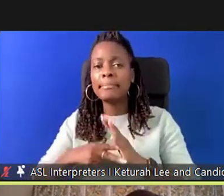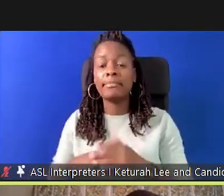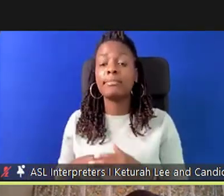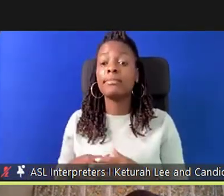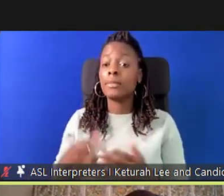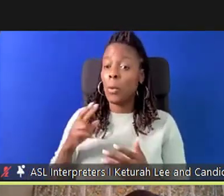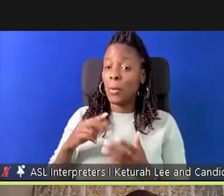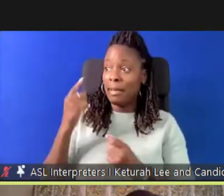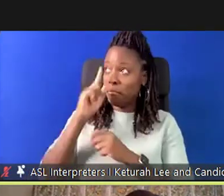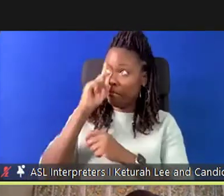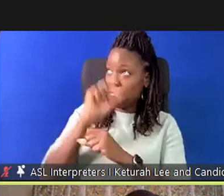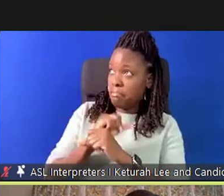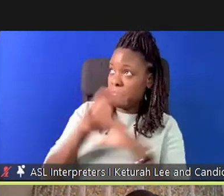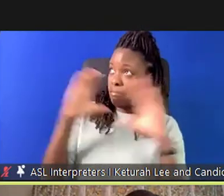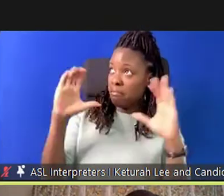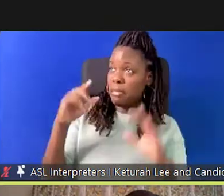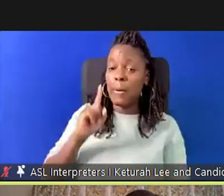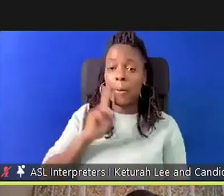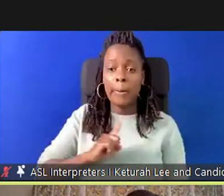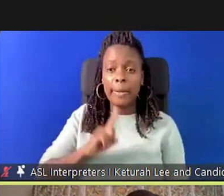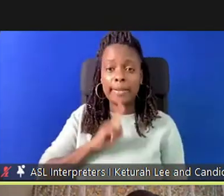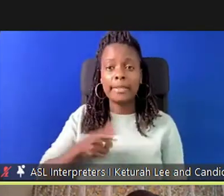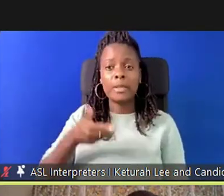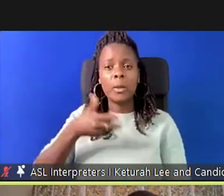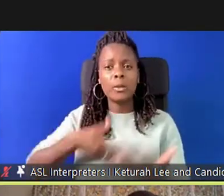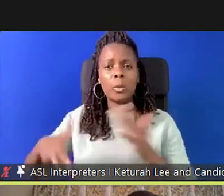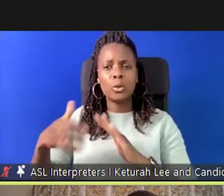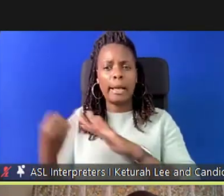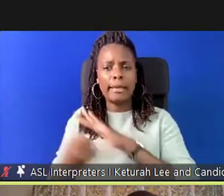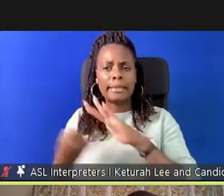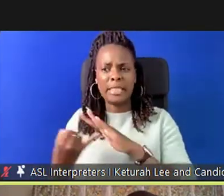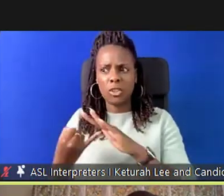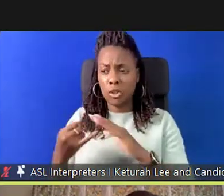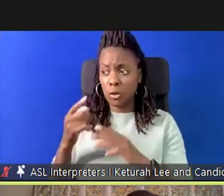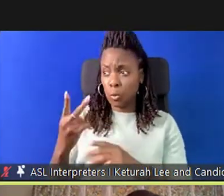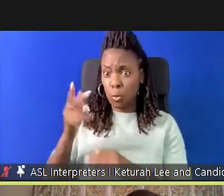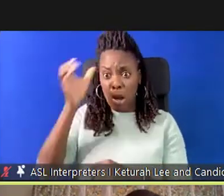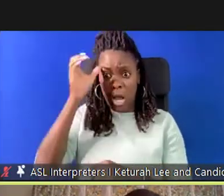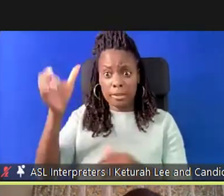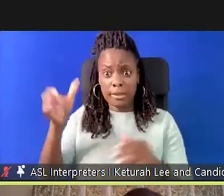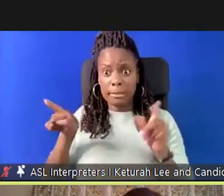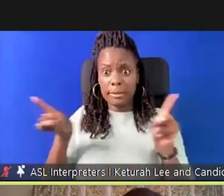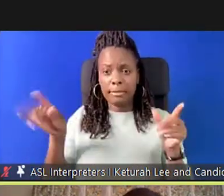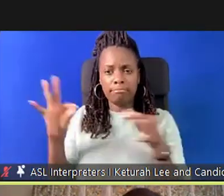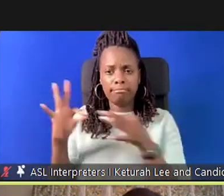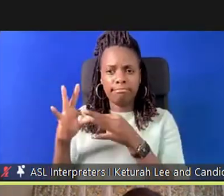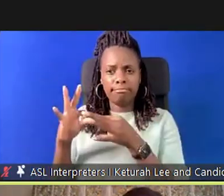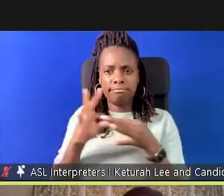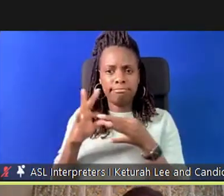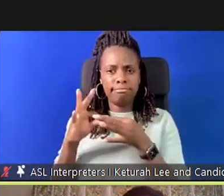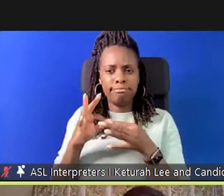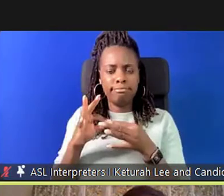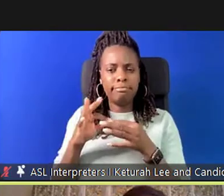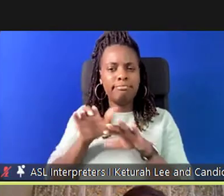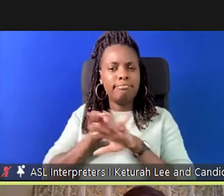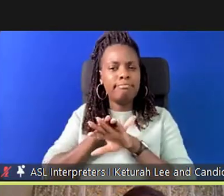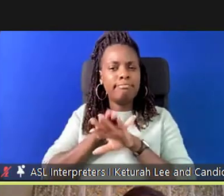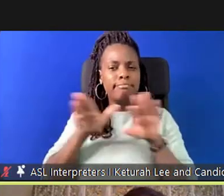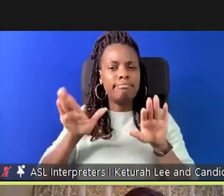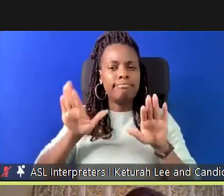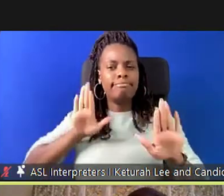of loneliness and social isolation as related but distinct social risk factors, as shown in the Venn